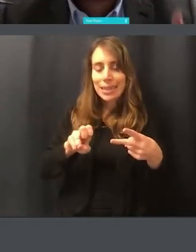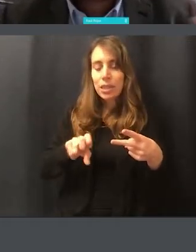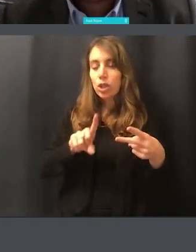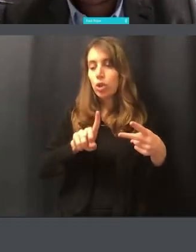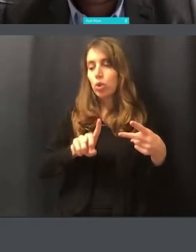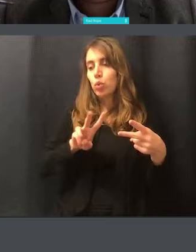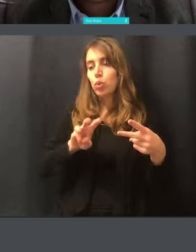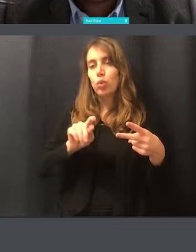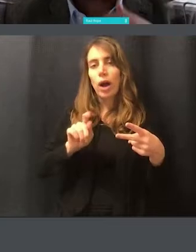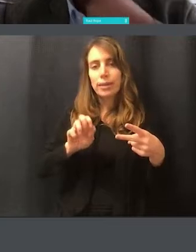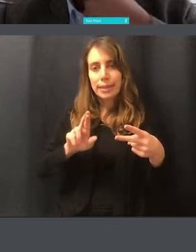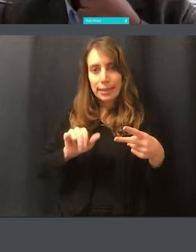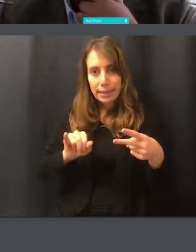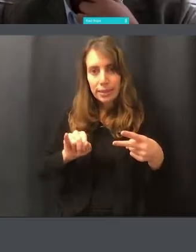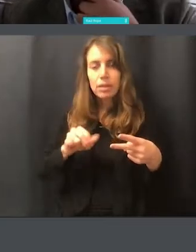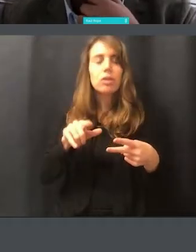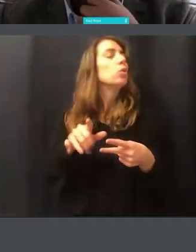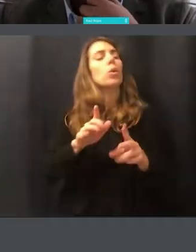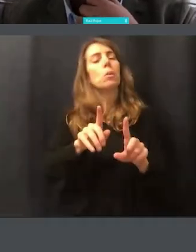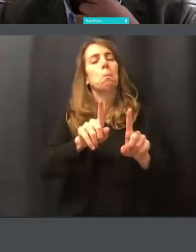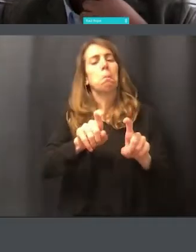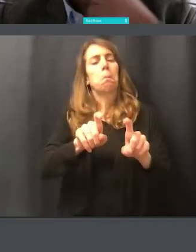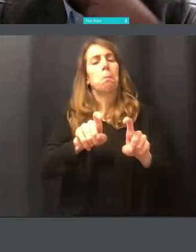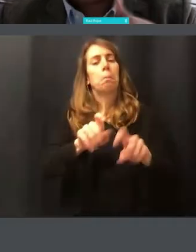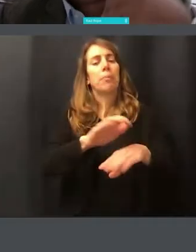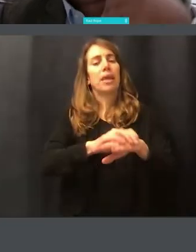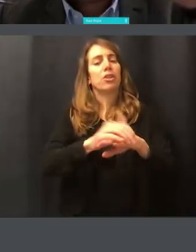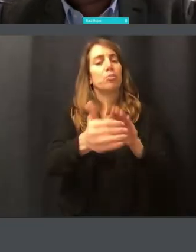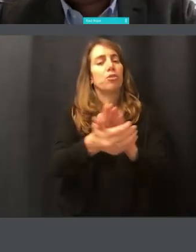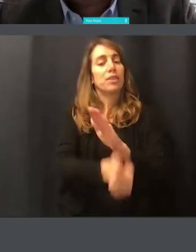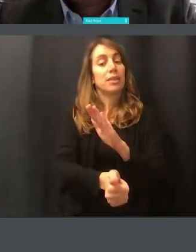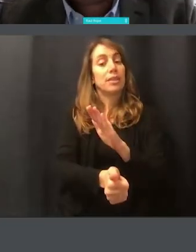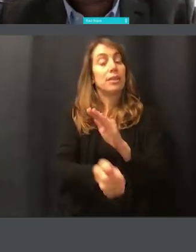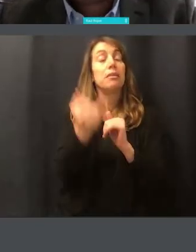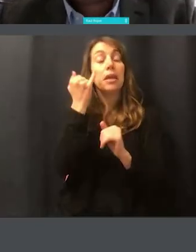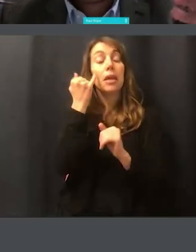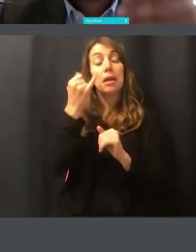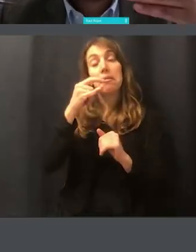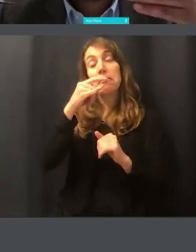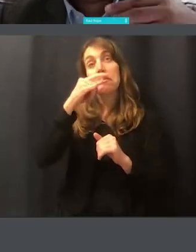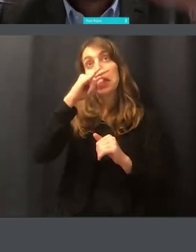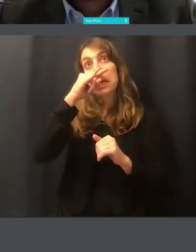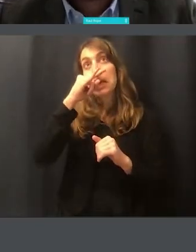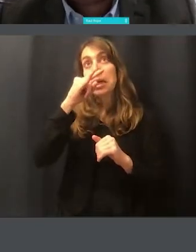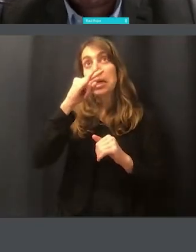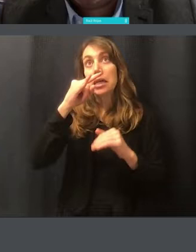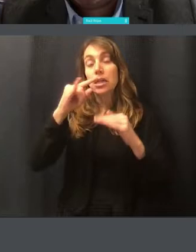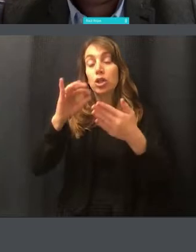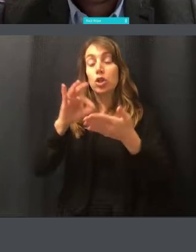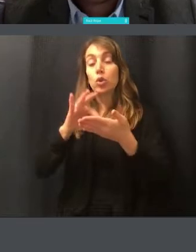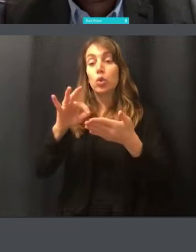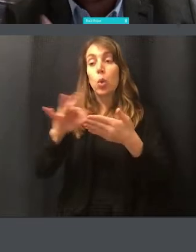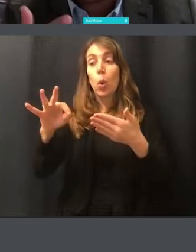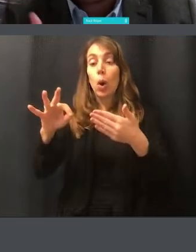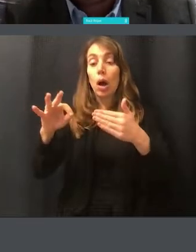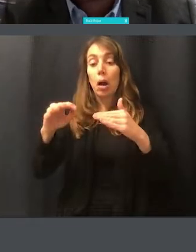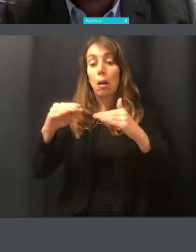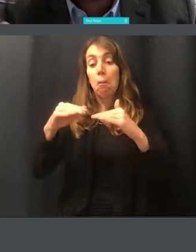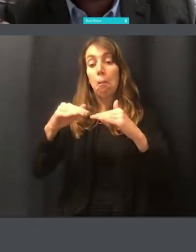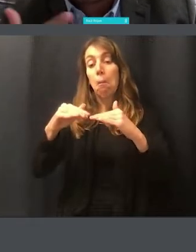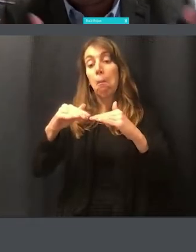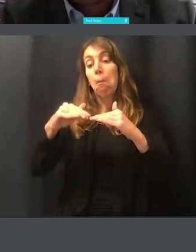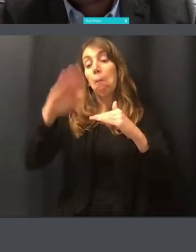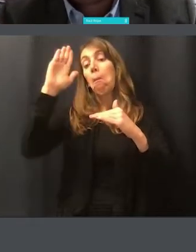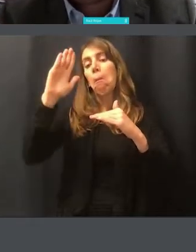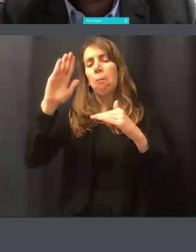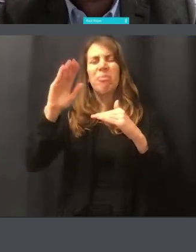kid for proficiency. And if a kid gets a score over X, the kid's not going to be an English learner, and below X,